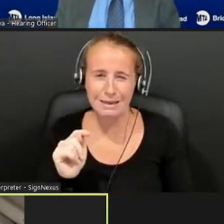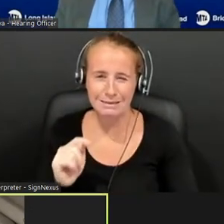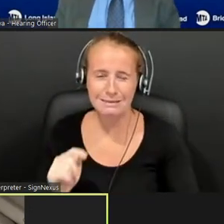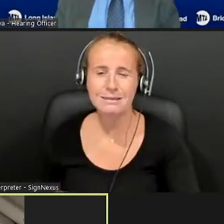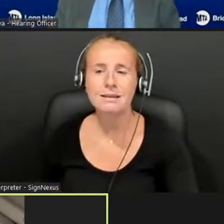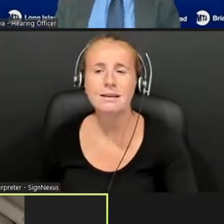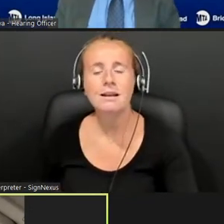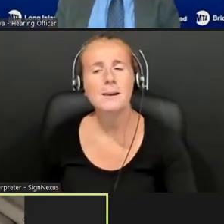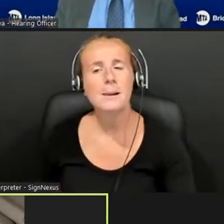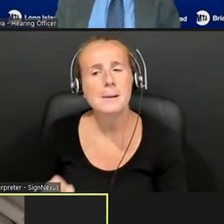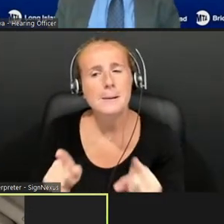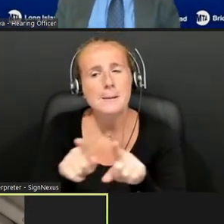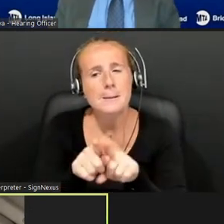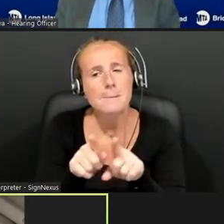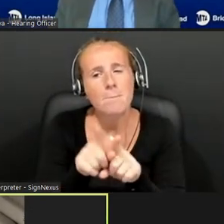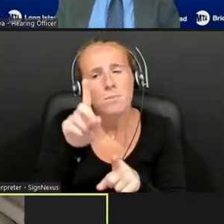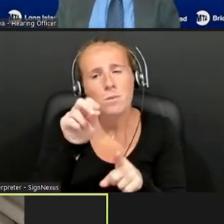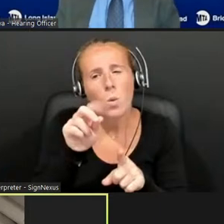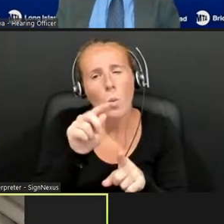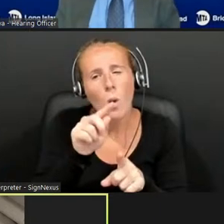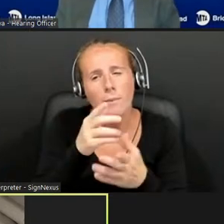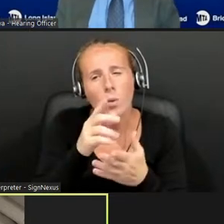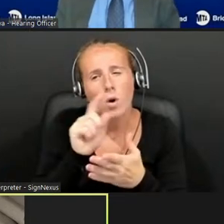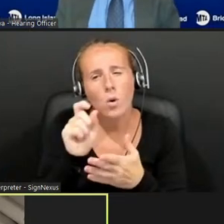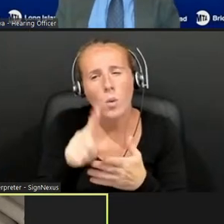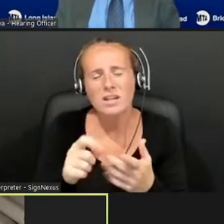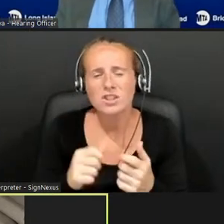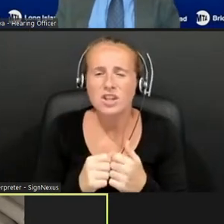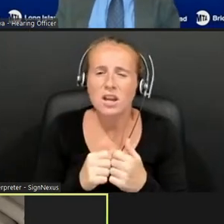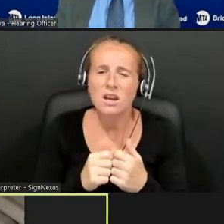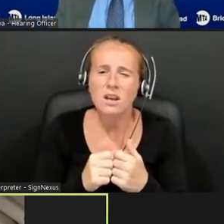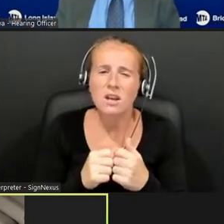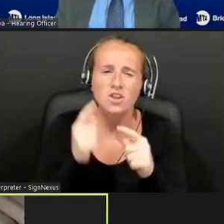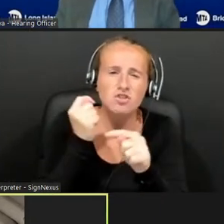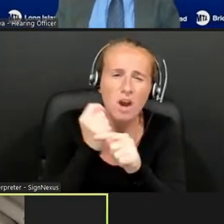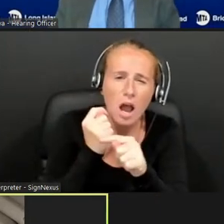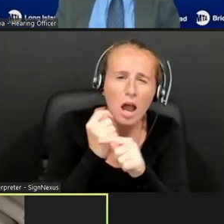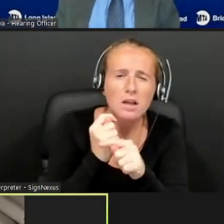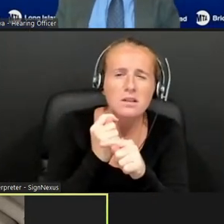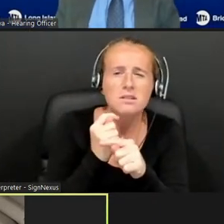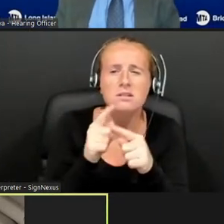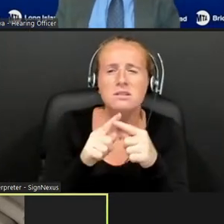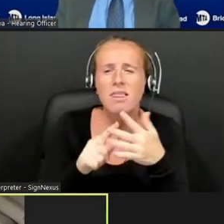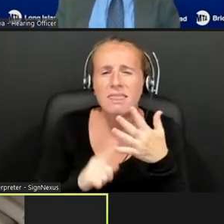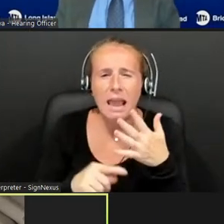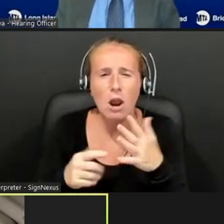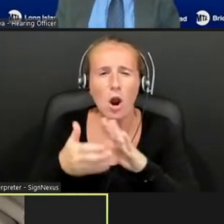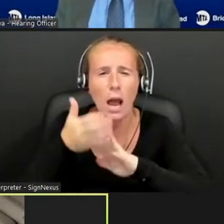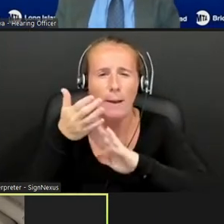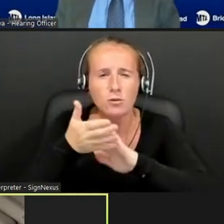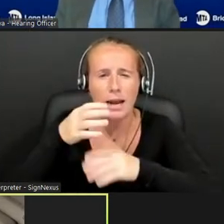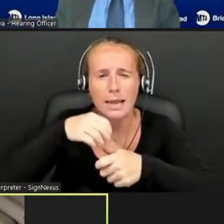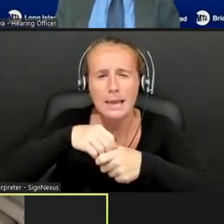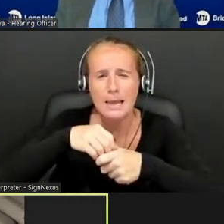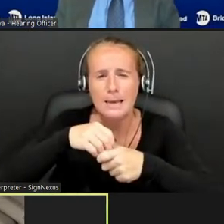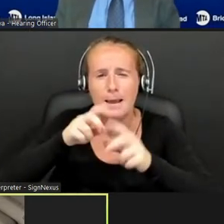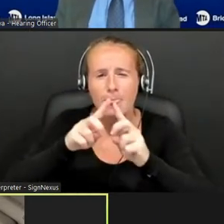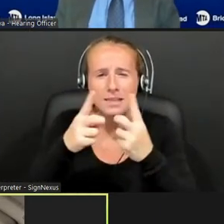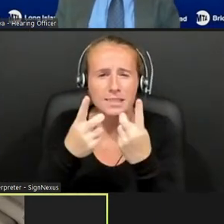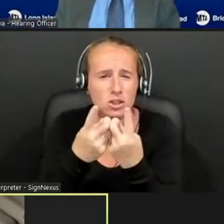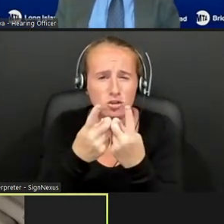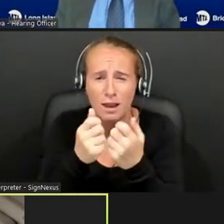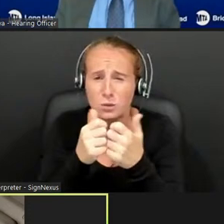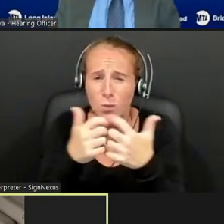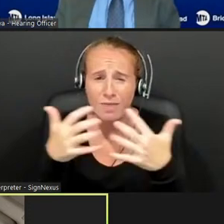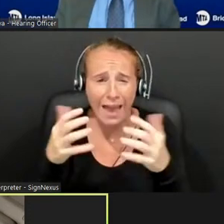and uh one more question like um lots of mermaids and drugs they are operating in CBD district without any warehouses